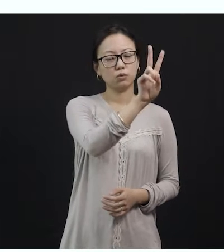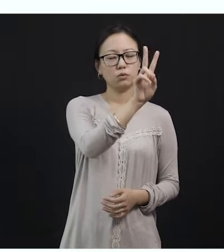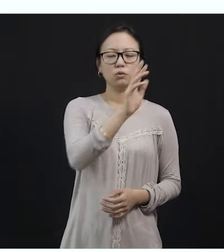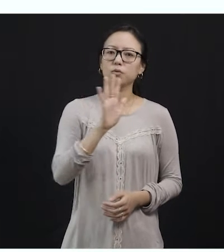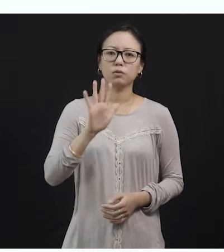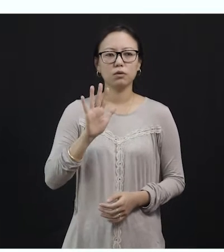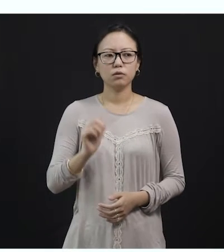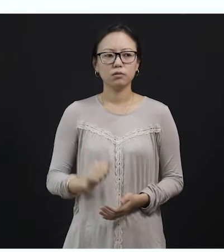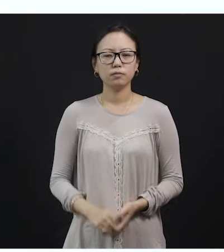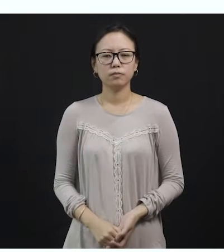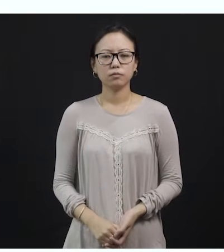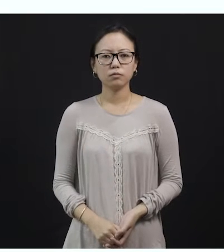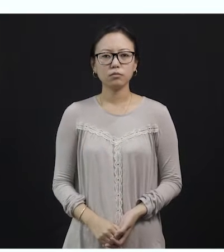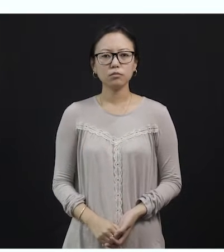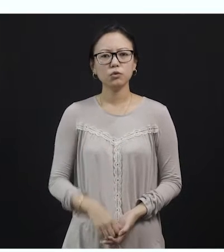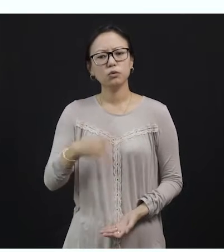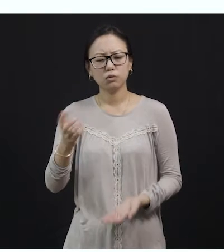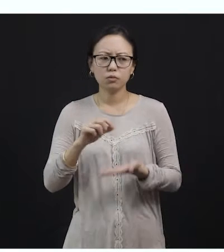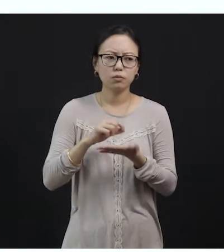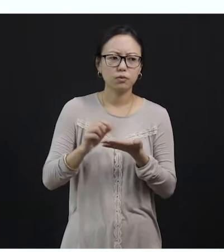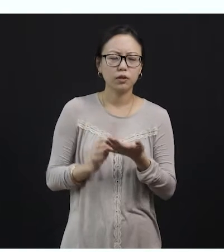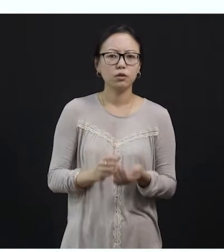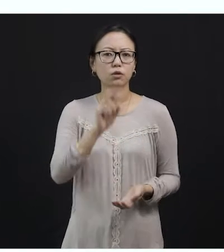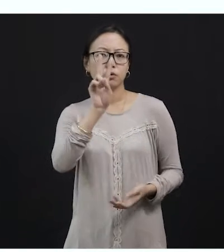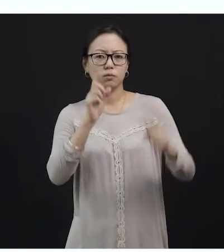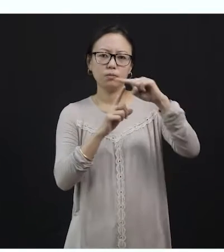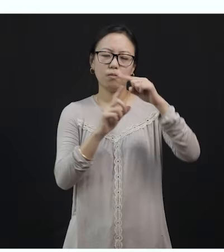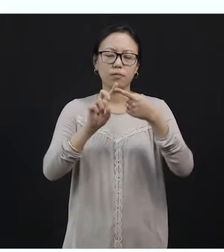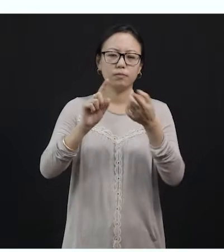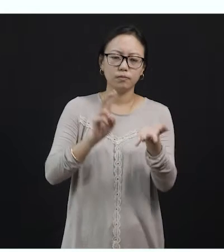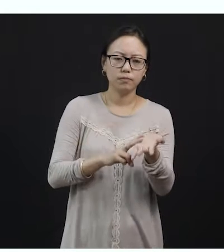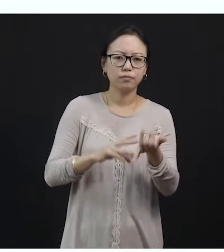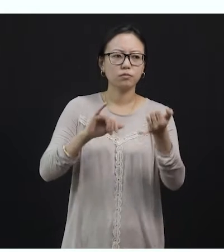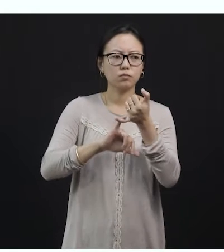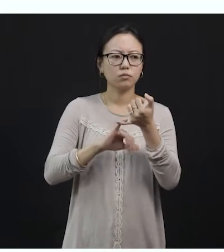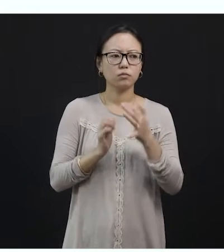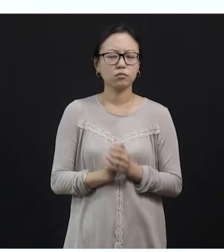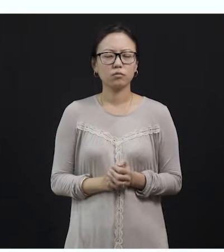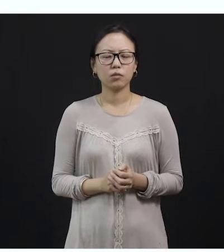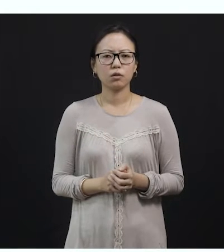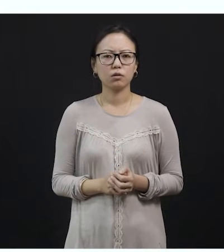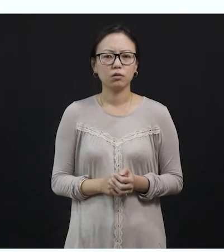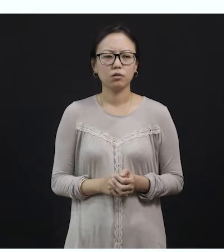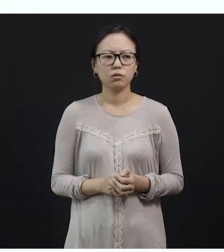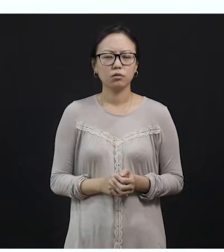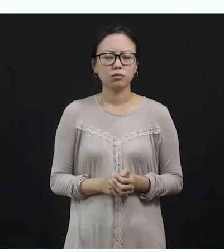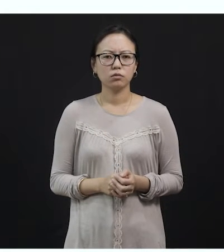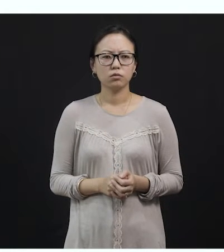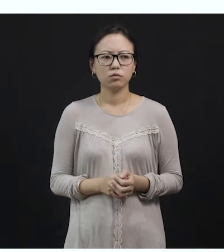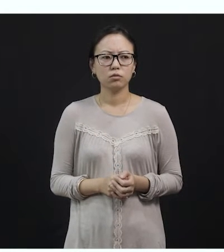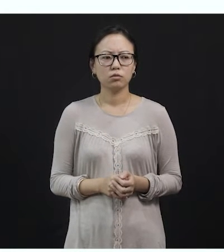1, 2 blue strips. So we can write it as 2/10. And since we don't have any representation